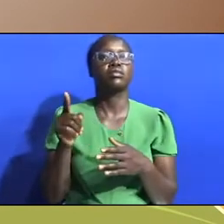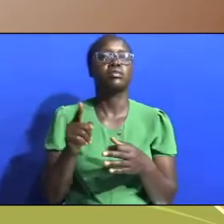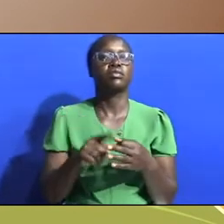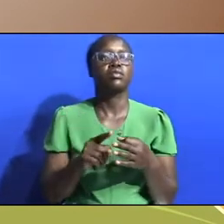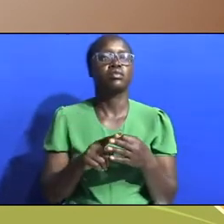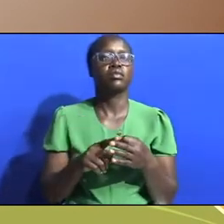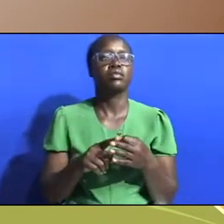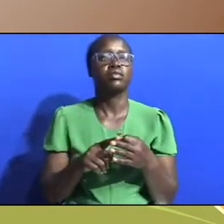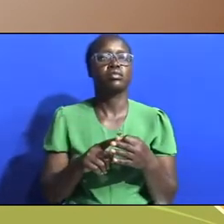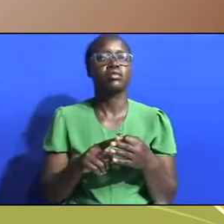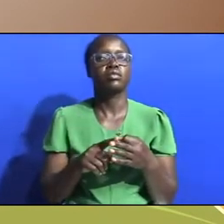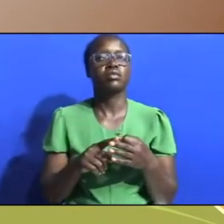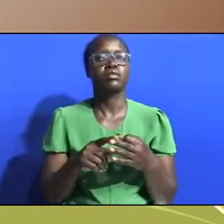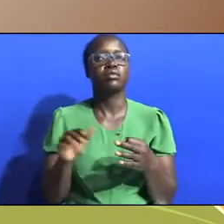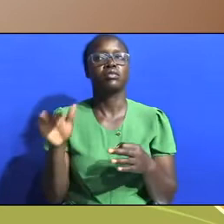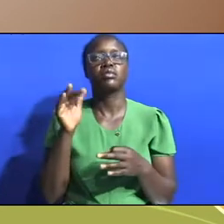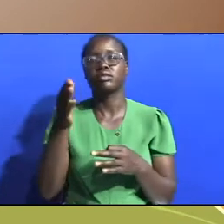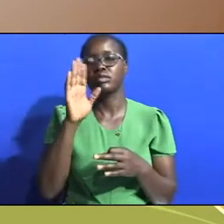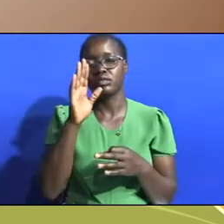Number